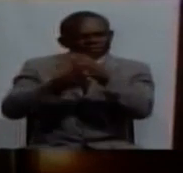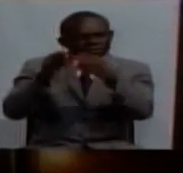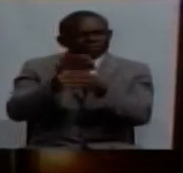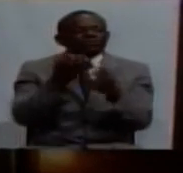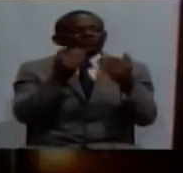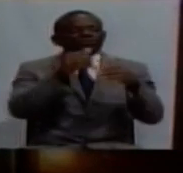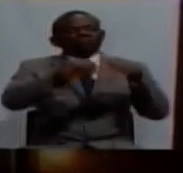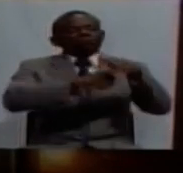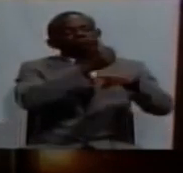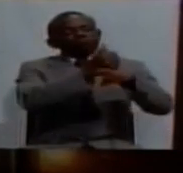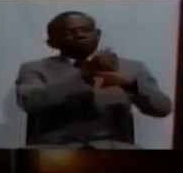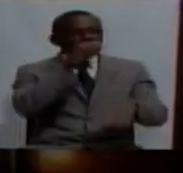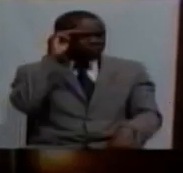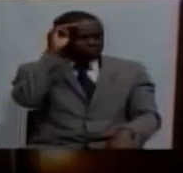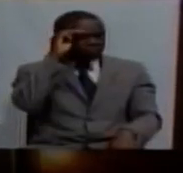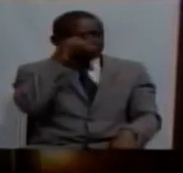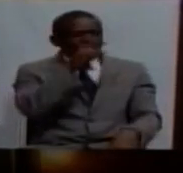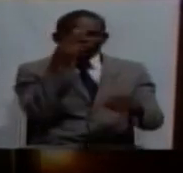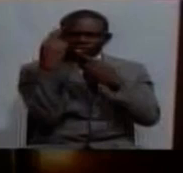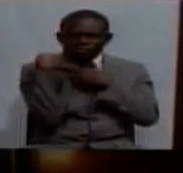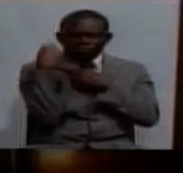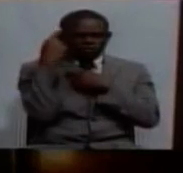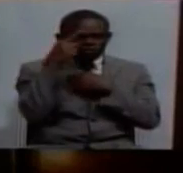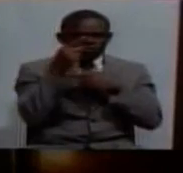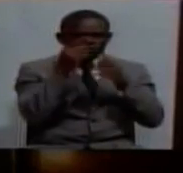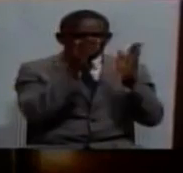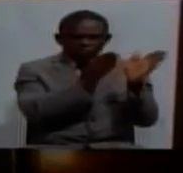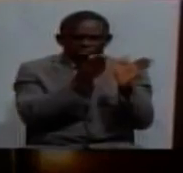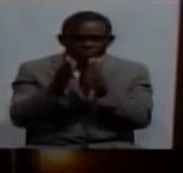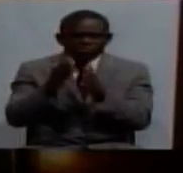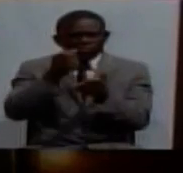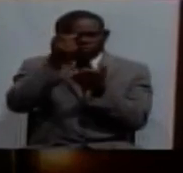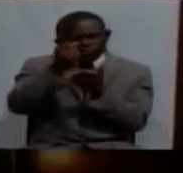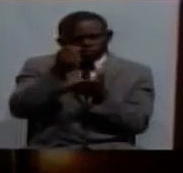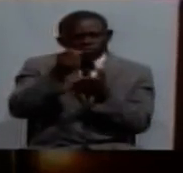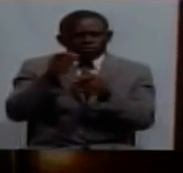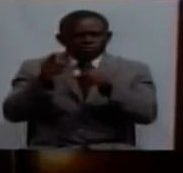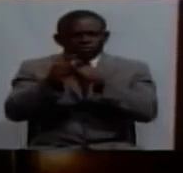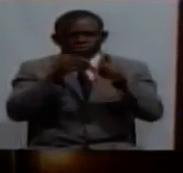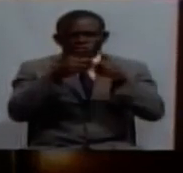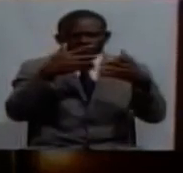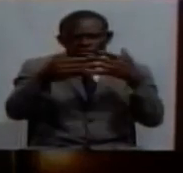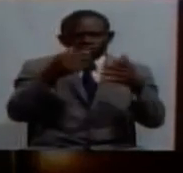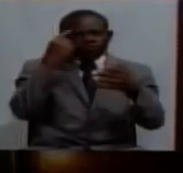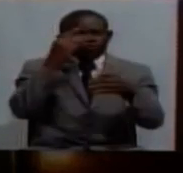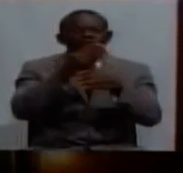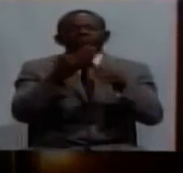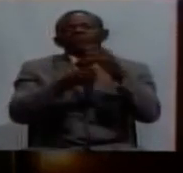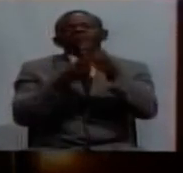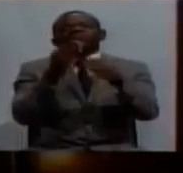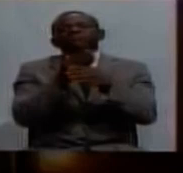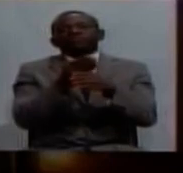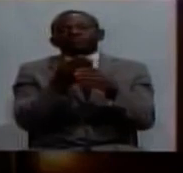citizenry participation in the planning and budgeting process. It is 8 months down the line since the creation of this important